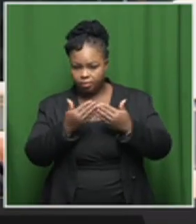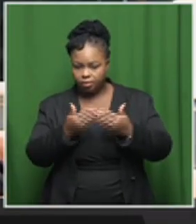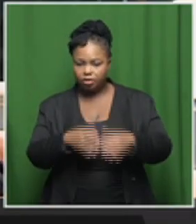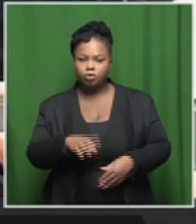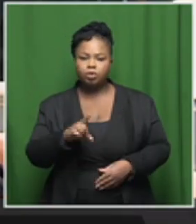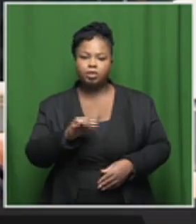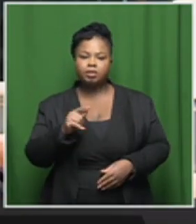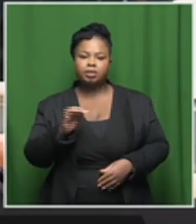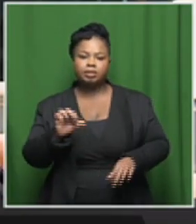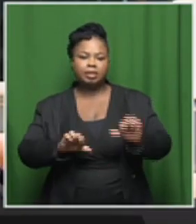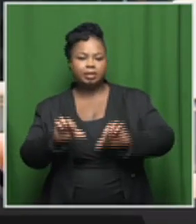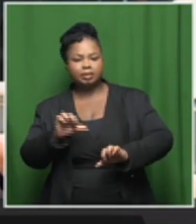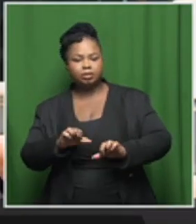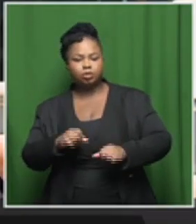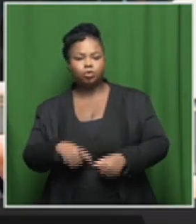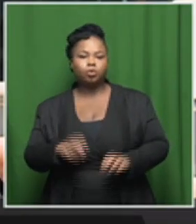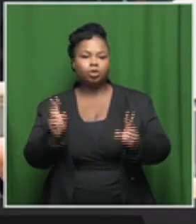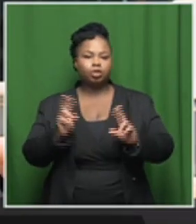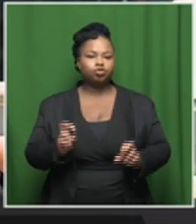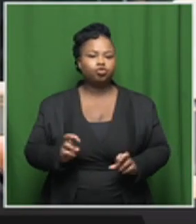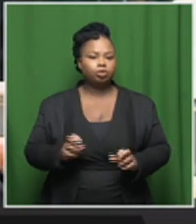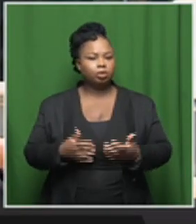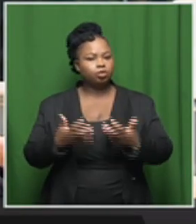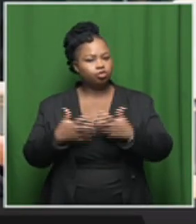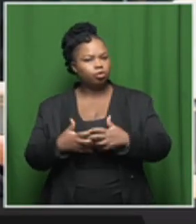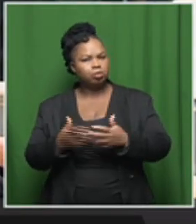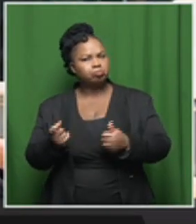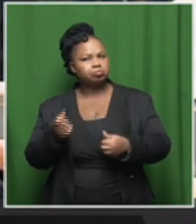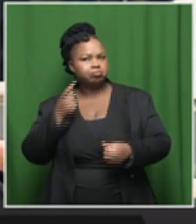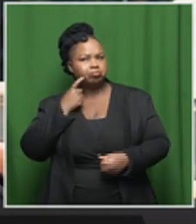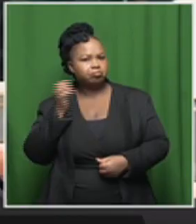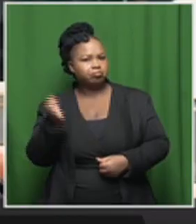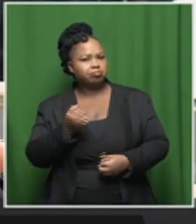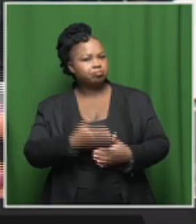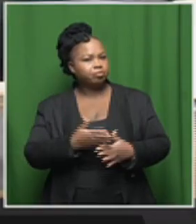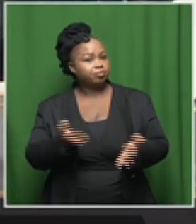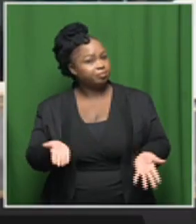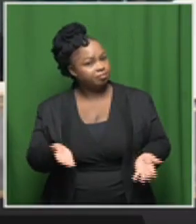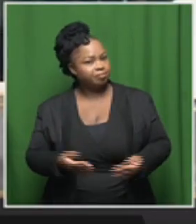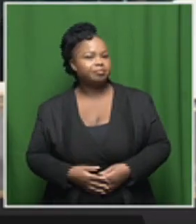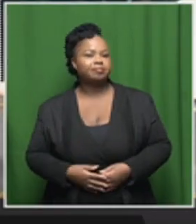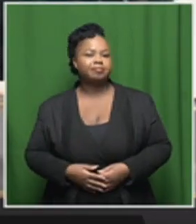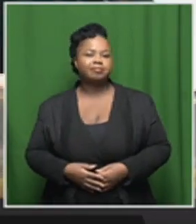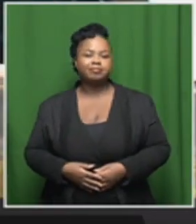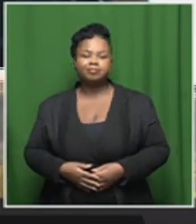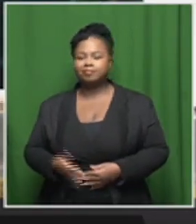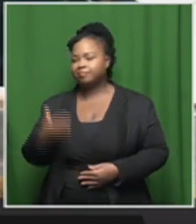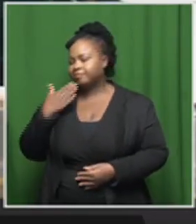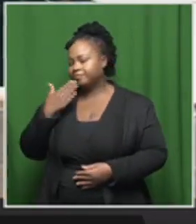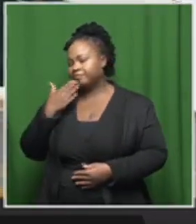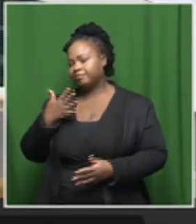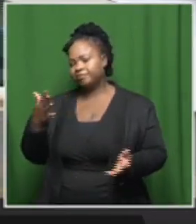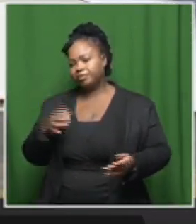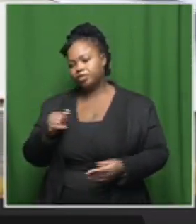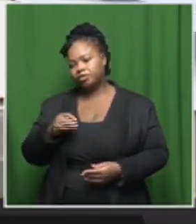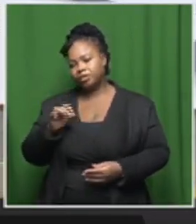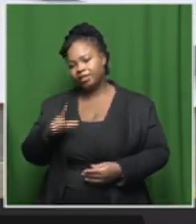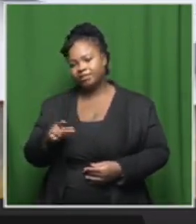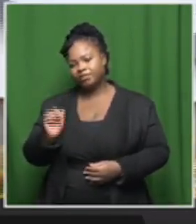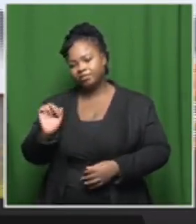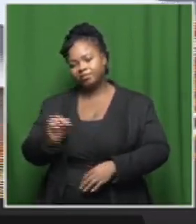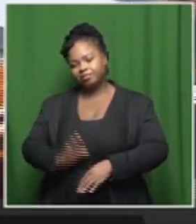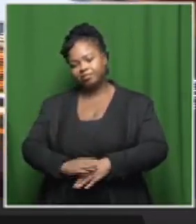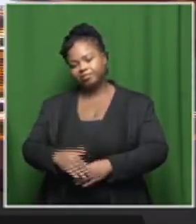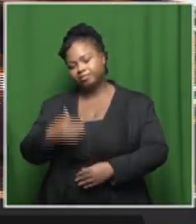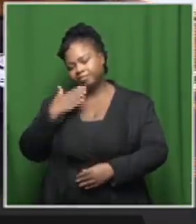data science, studying towards electronic engineering, then you stand in chance to be employed by Openserve. Right, super. Thank you very much, Sunil, for your